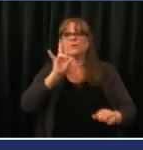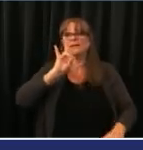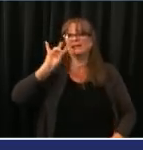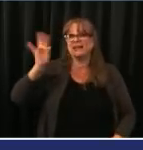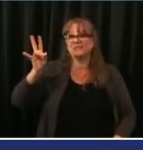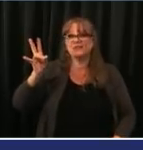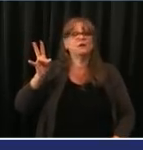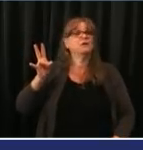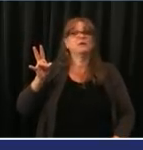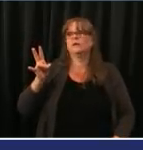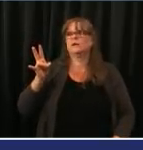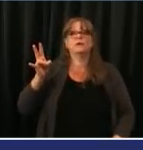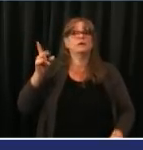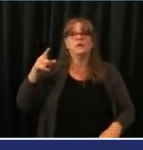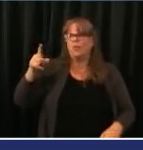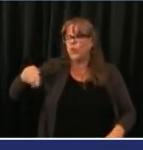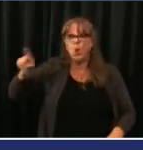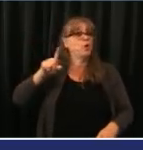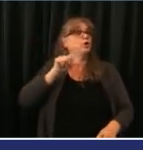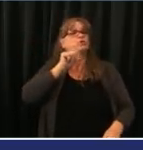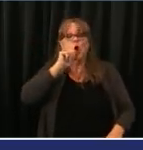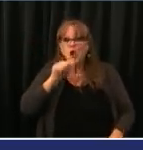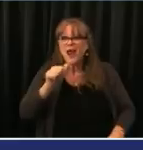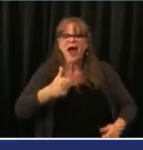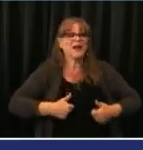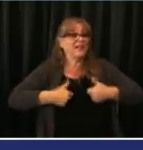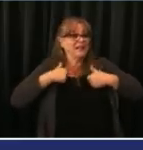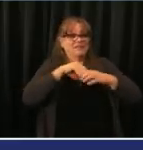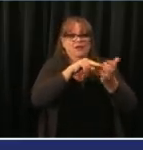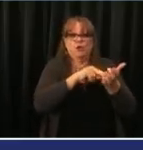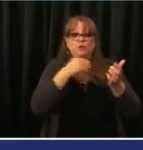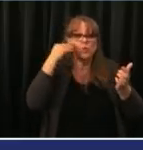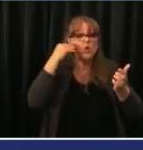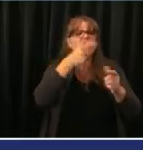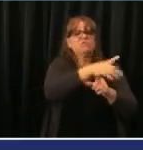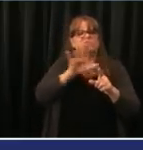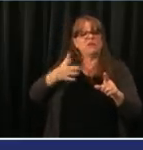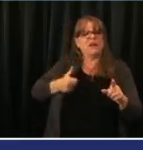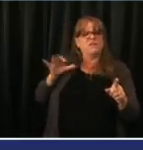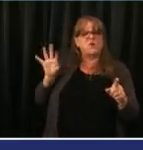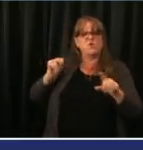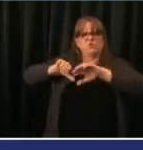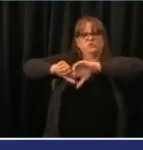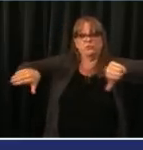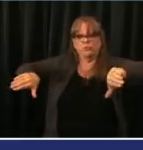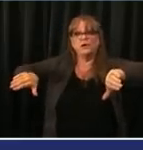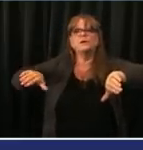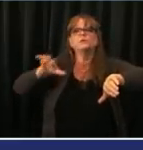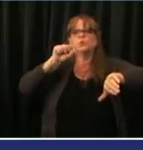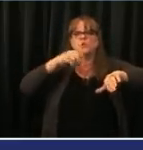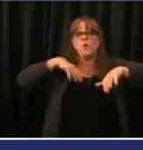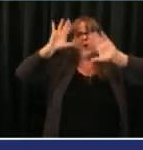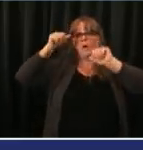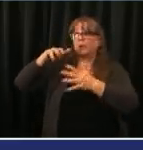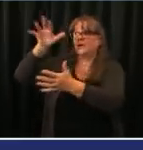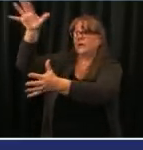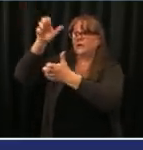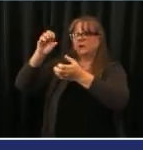facilities. And we certainly think with this allocation that we're getting through the end of the month that we can reach that goal and also